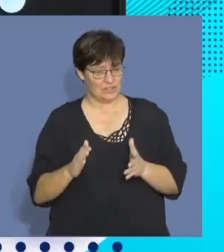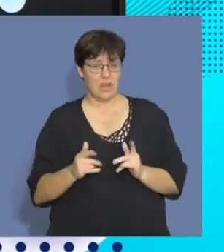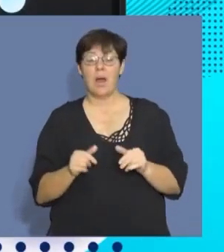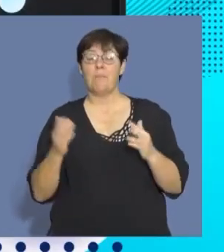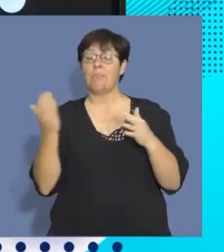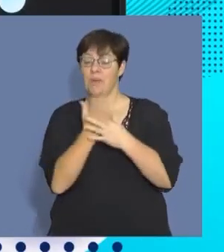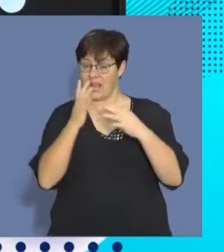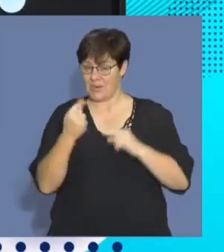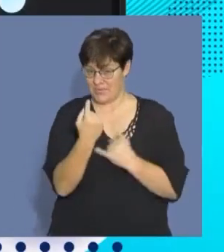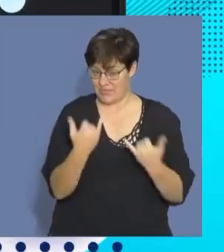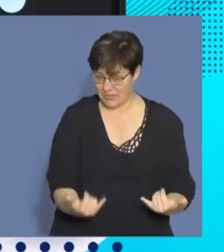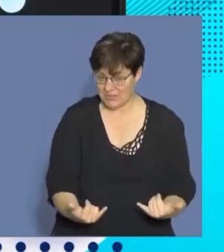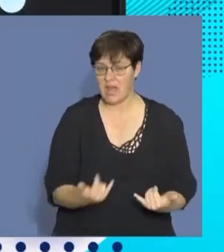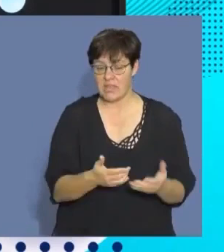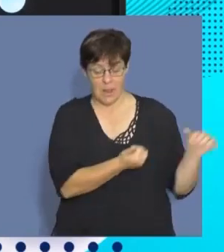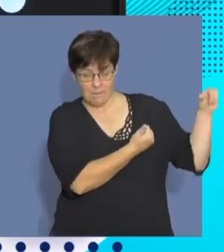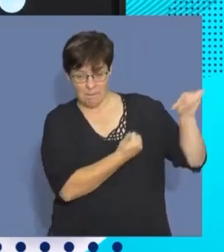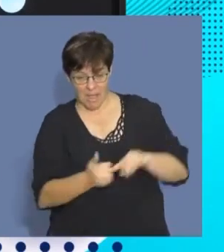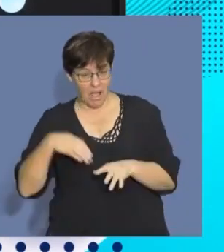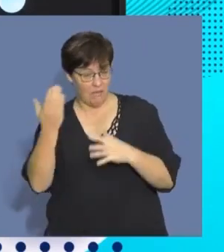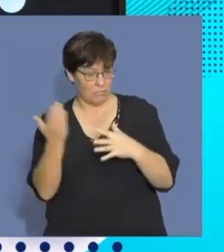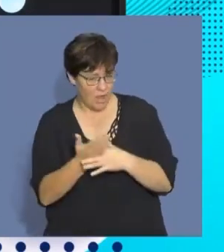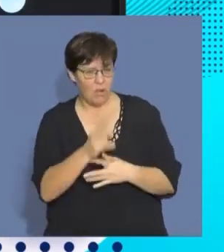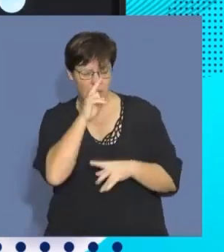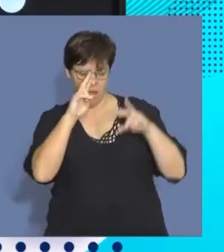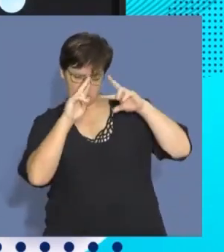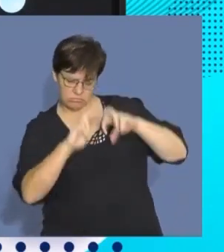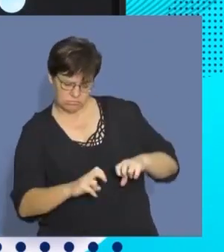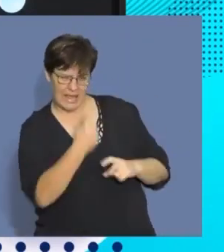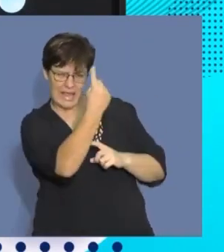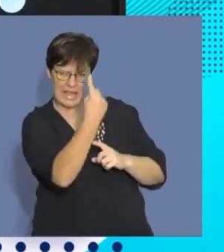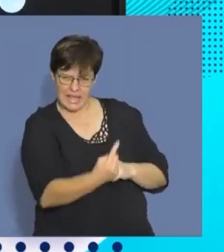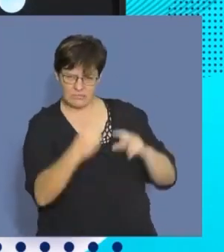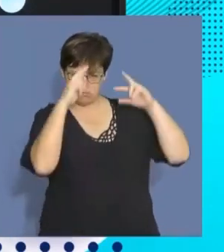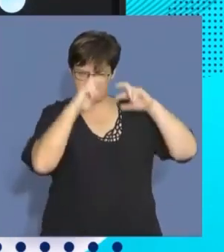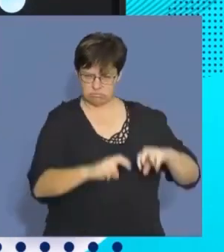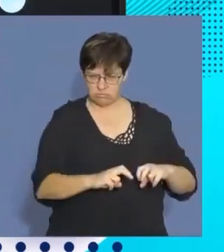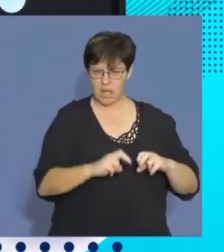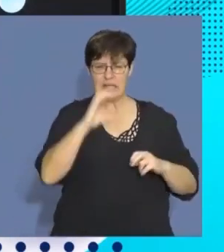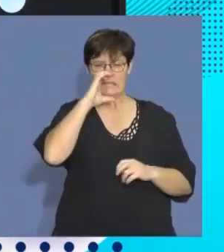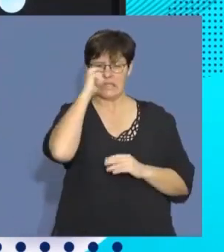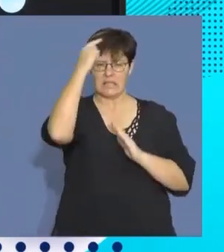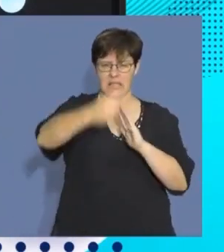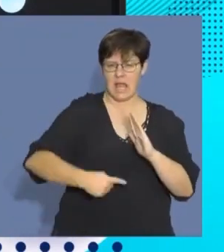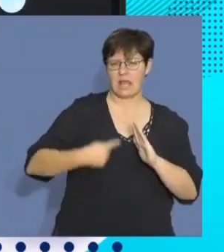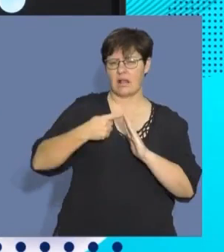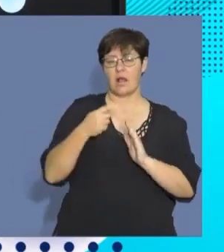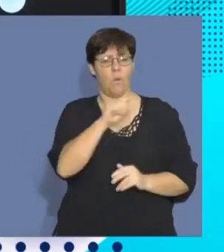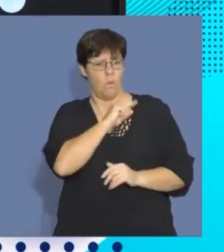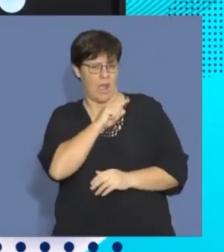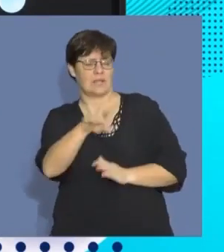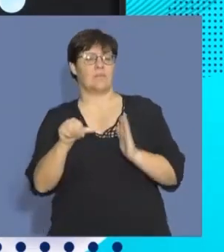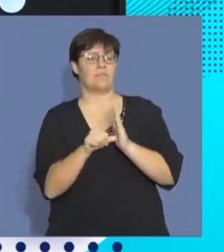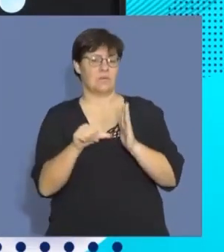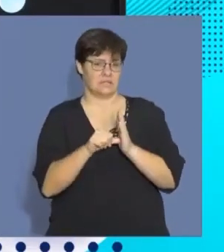come back, we will look at these processes in detail and get a better understanding of how carbon is cycled in the environment and is an important